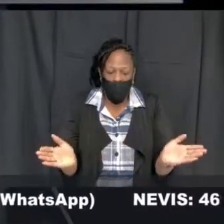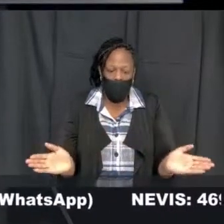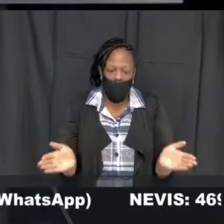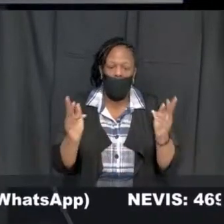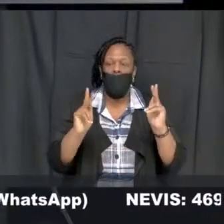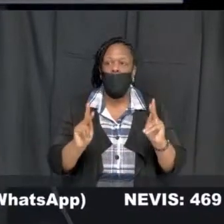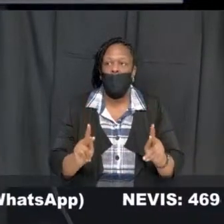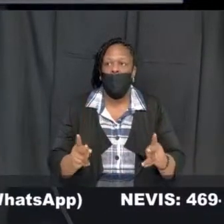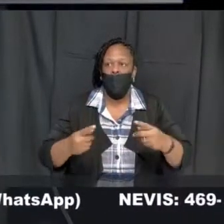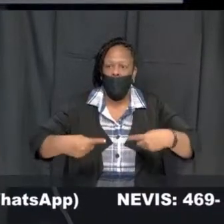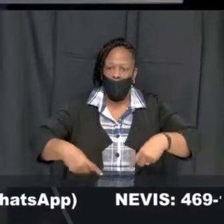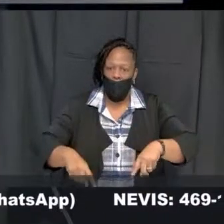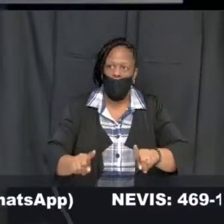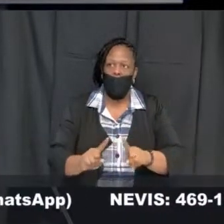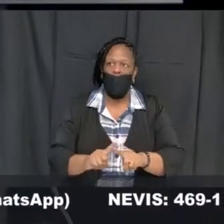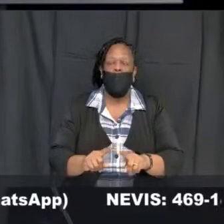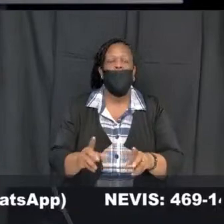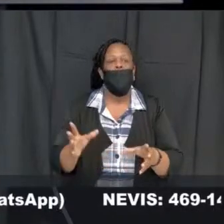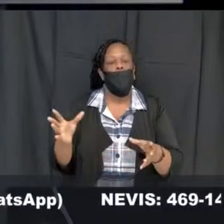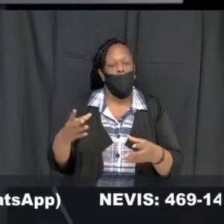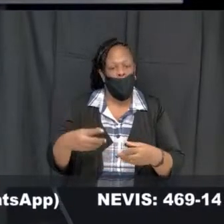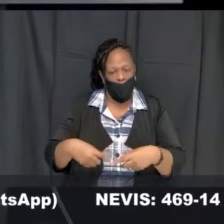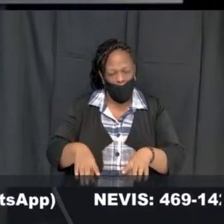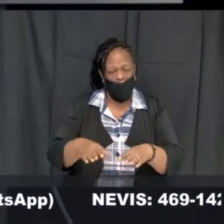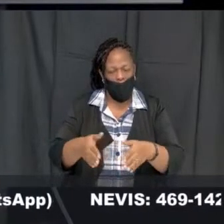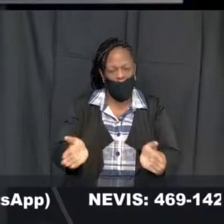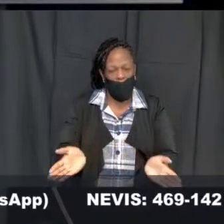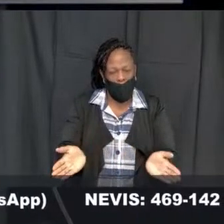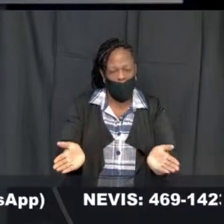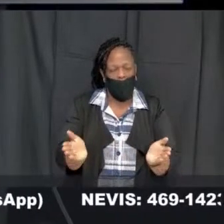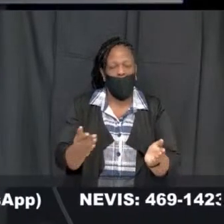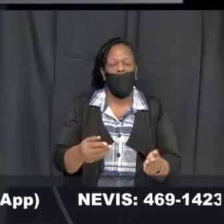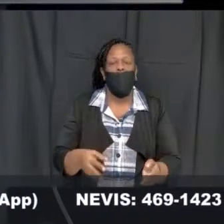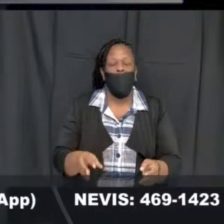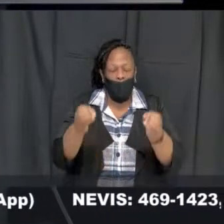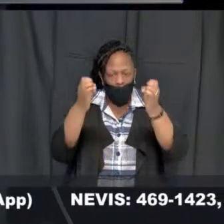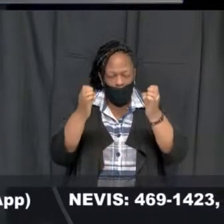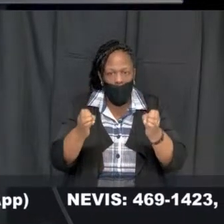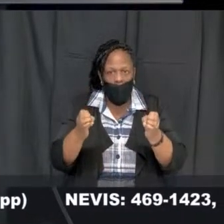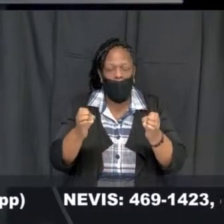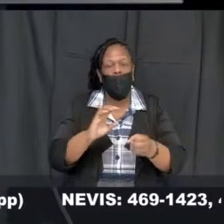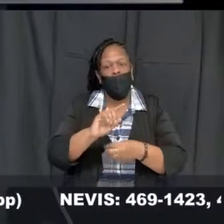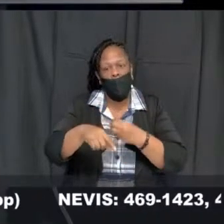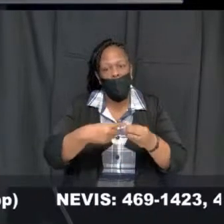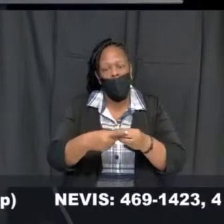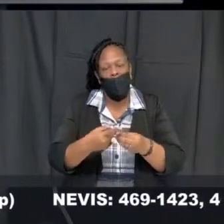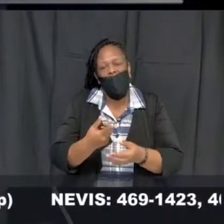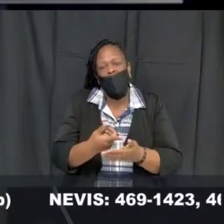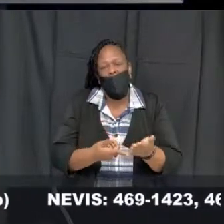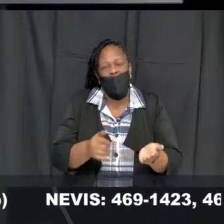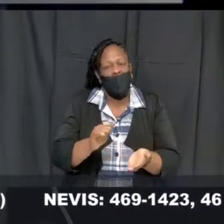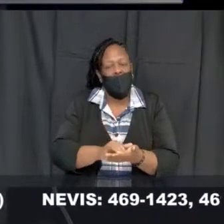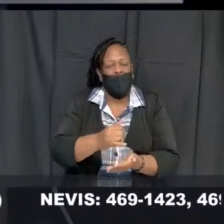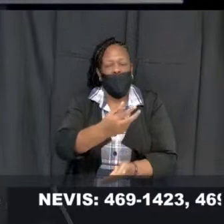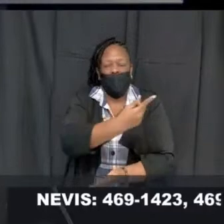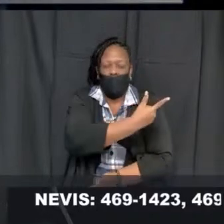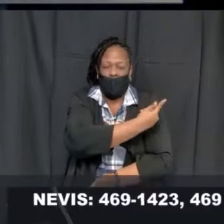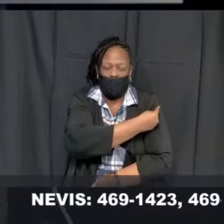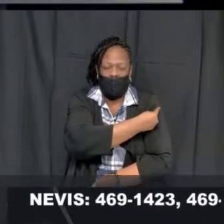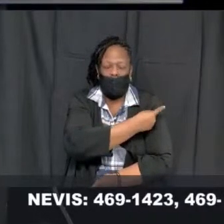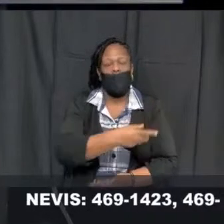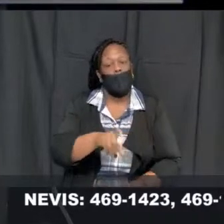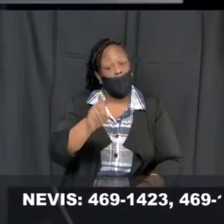you, not to force you, but to encourage you and to educate you in terms of the need to